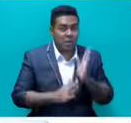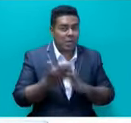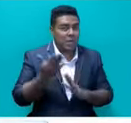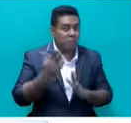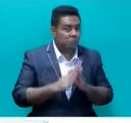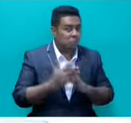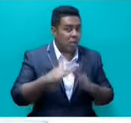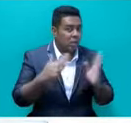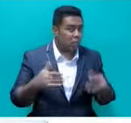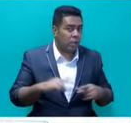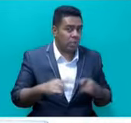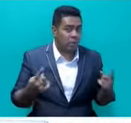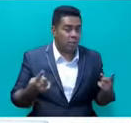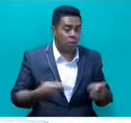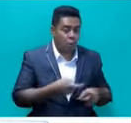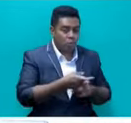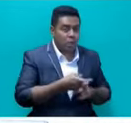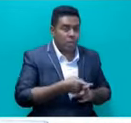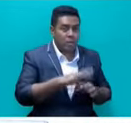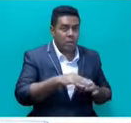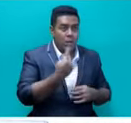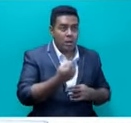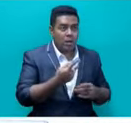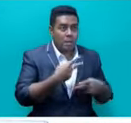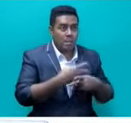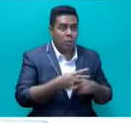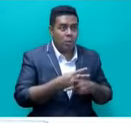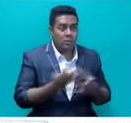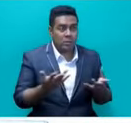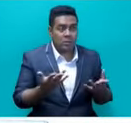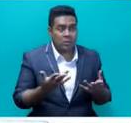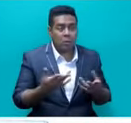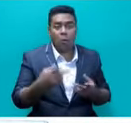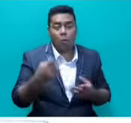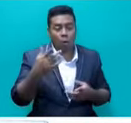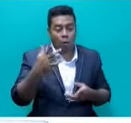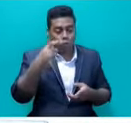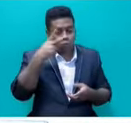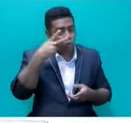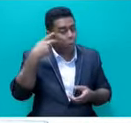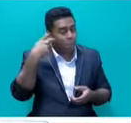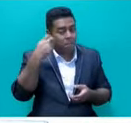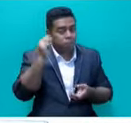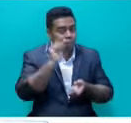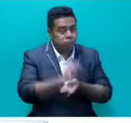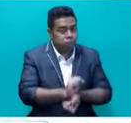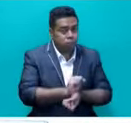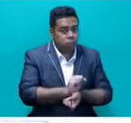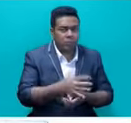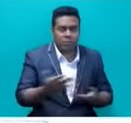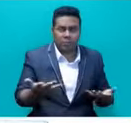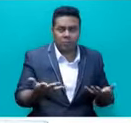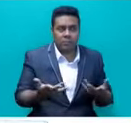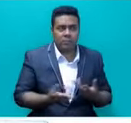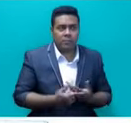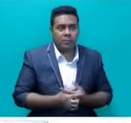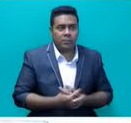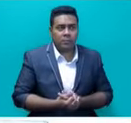then also raped somebody in the process of the larceny, or robbed, we've seen many cases where robberies have gone